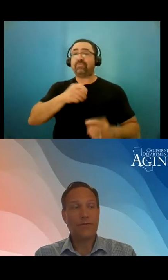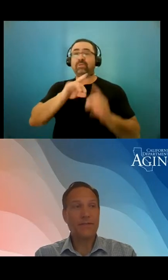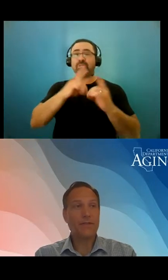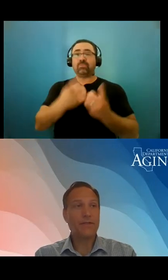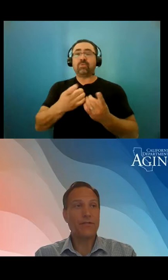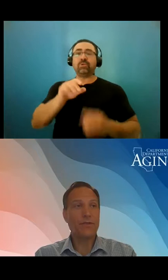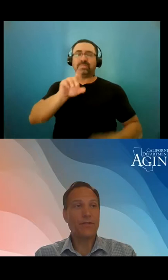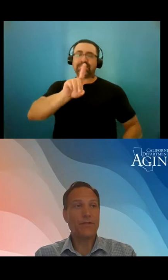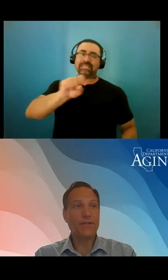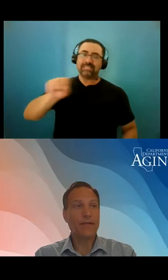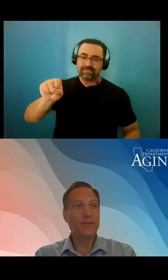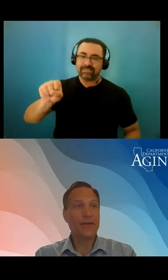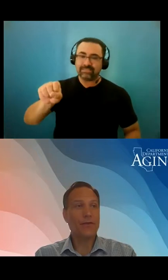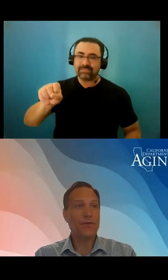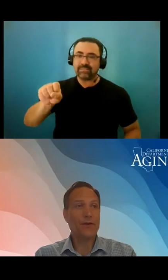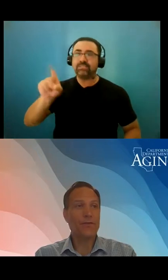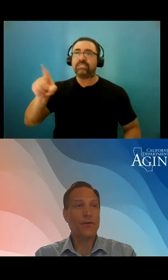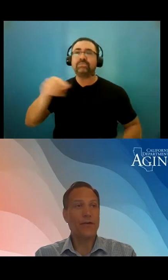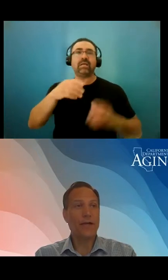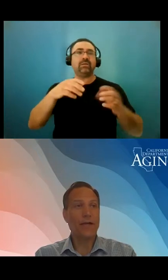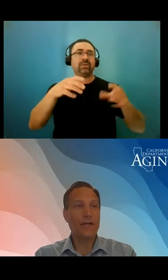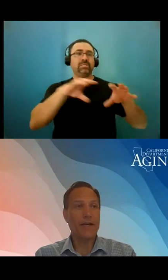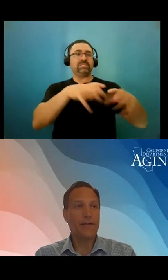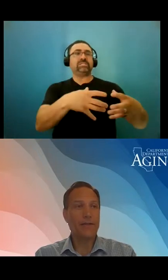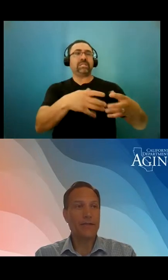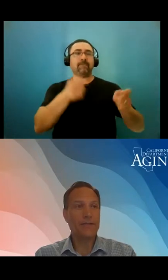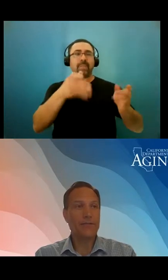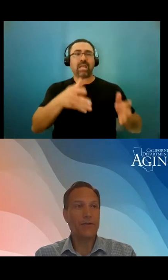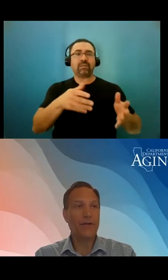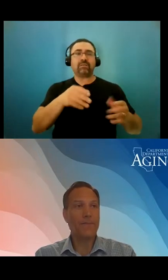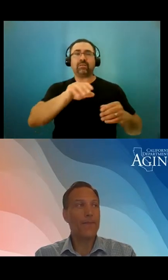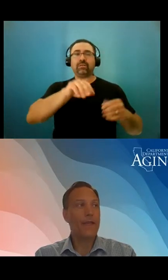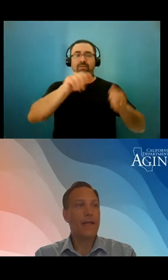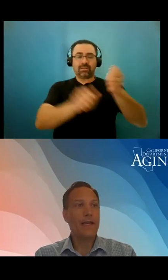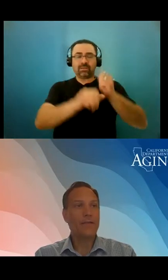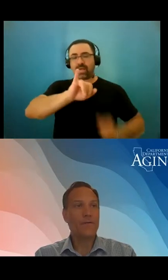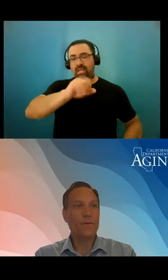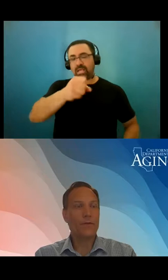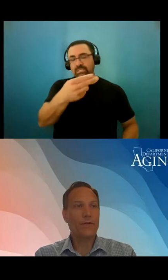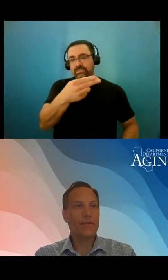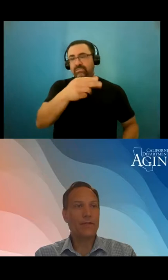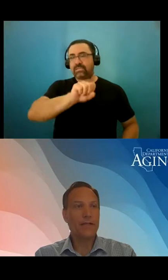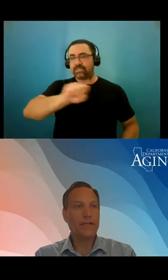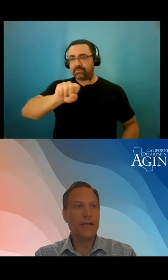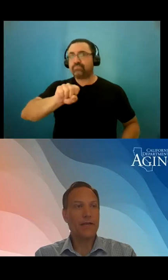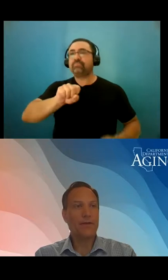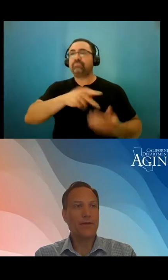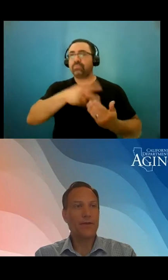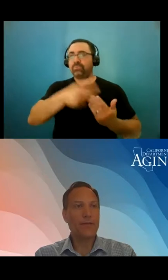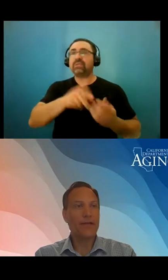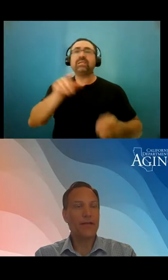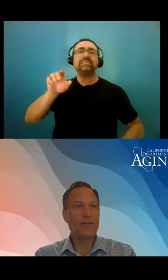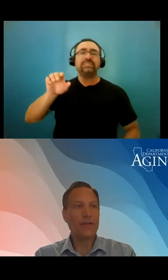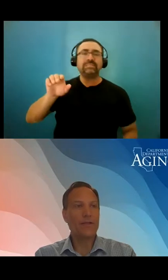Social Services, where she was a section manager over the IHSS program, and she formerly worked at DHCS in